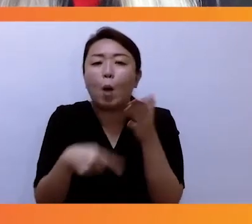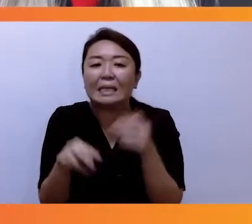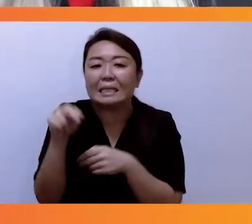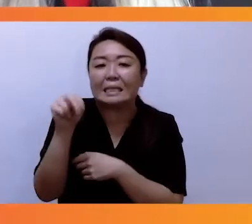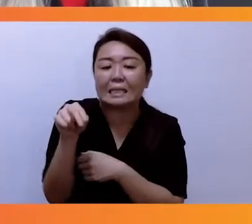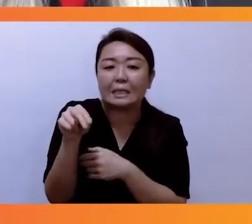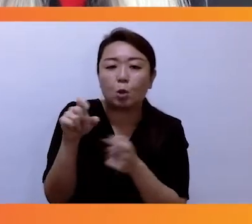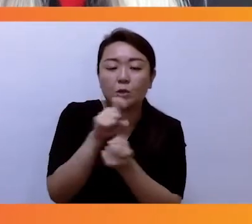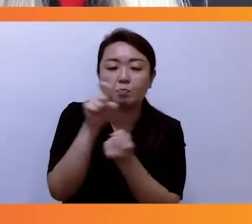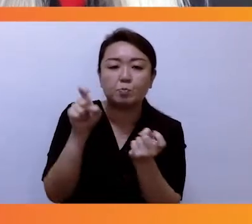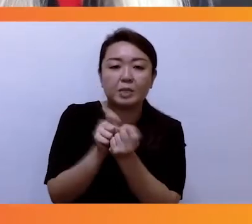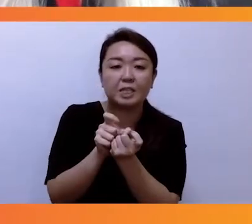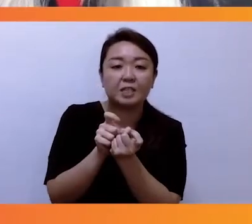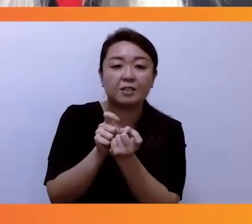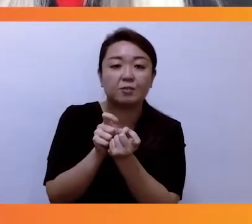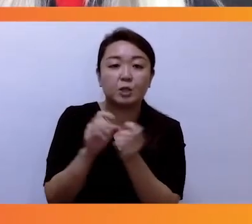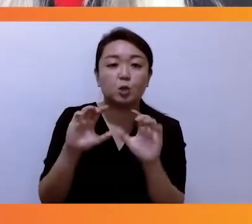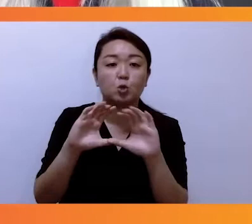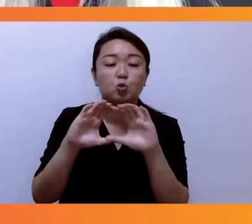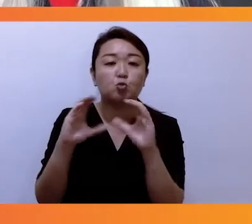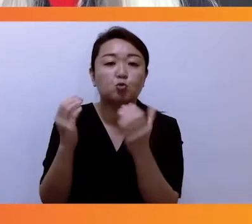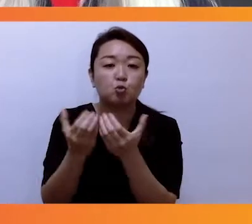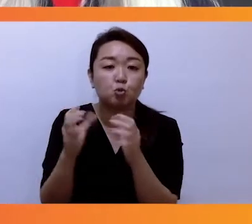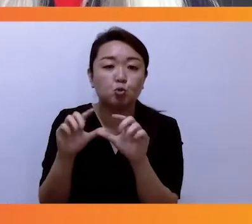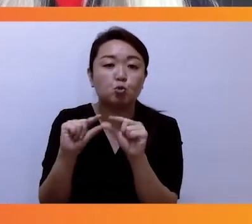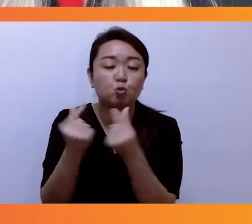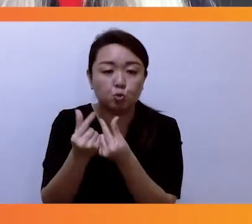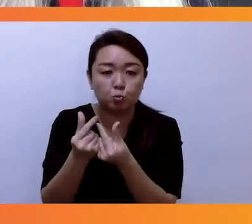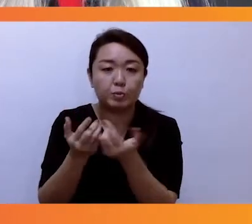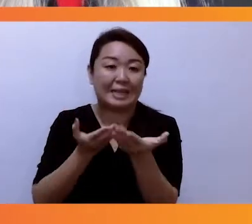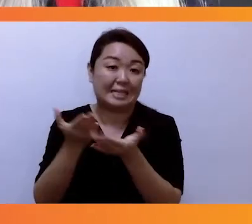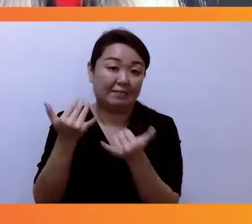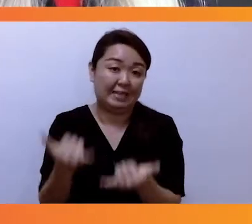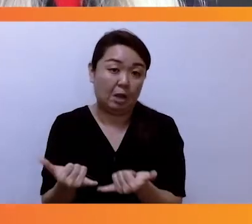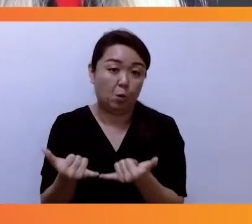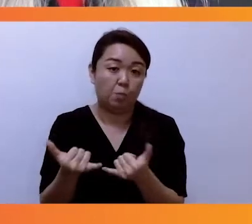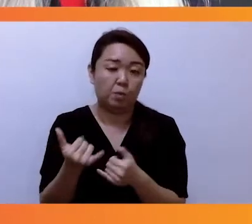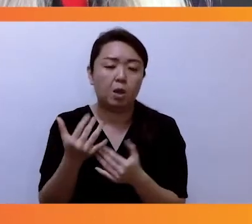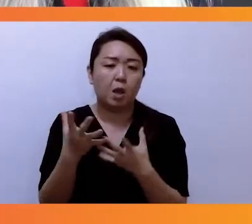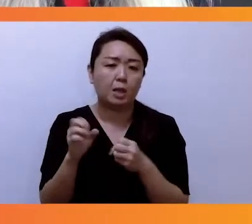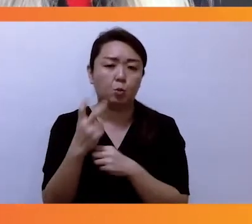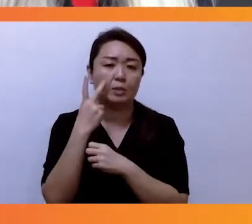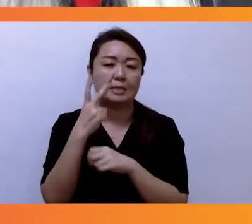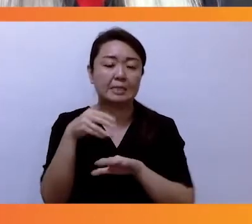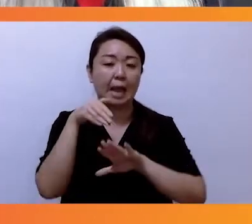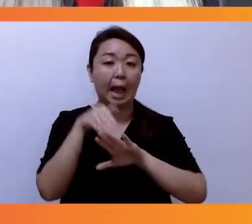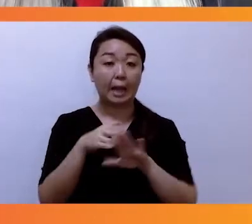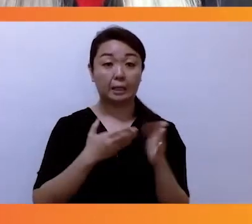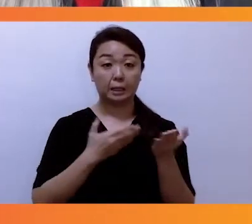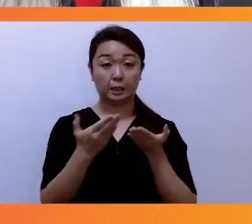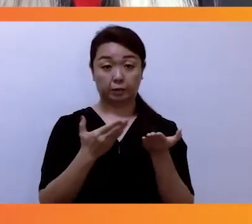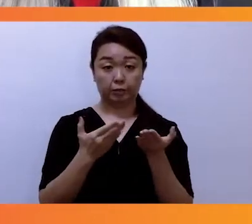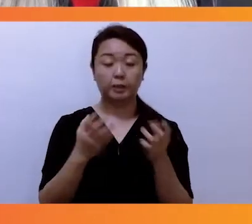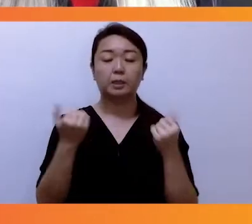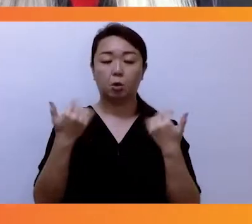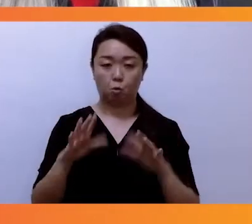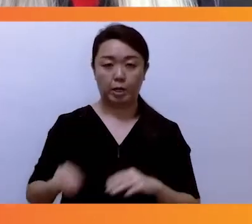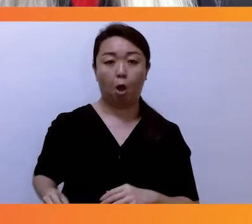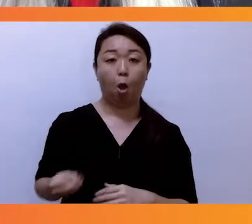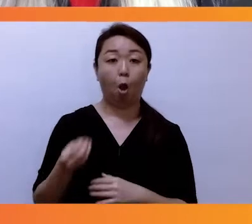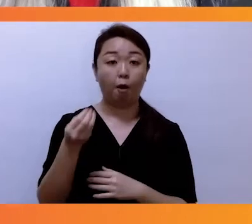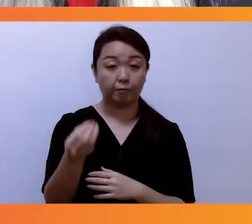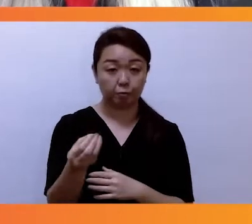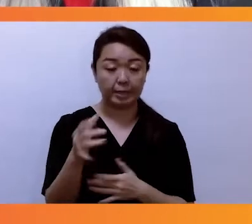identify what specific population are they currently serving. And we want to take a look at the services that they